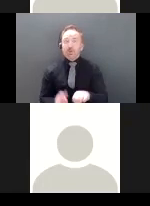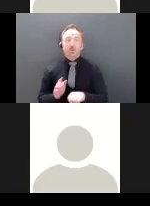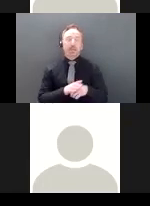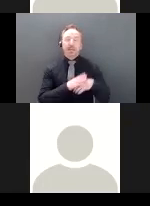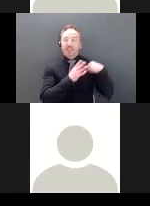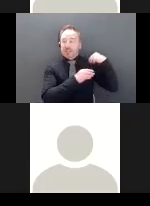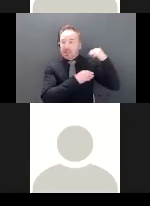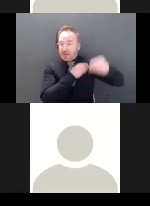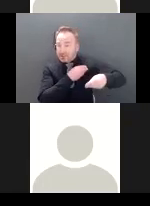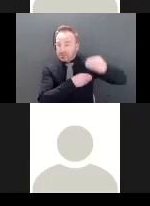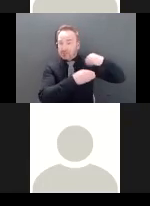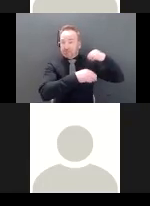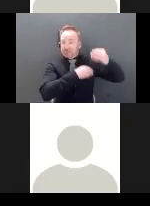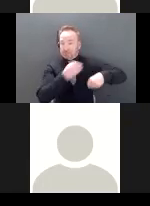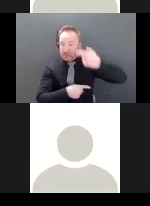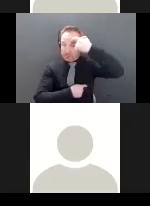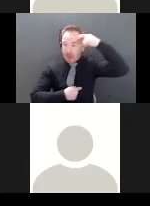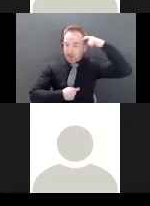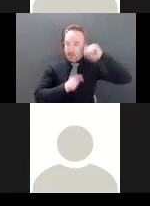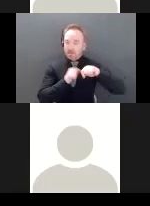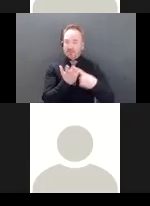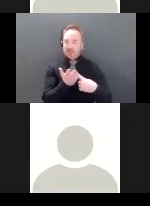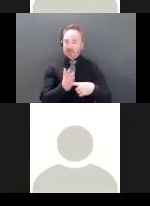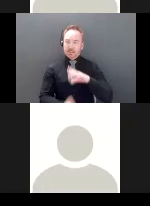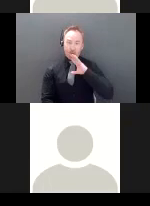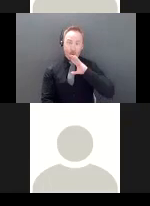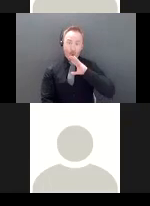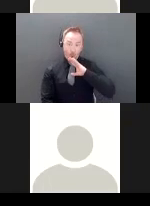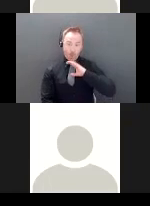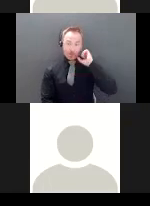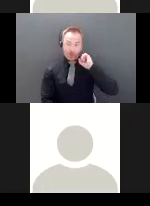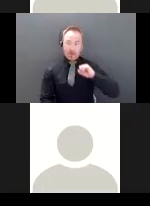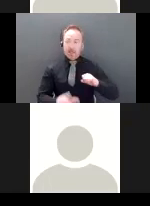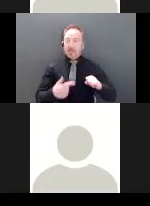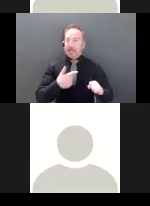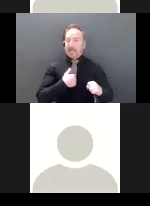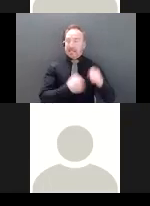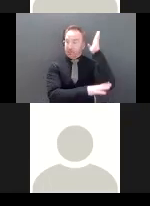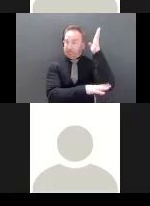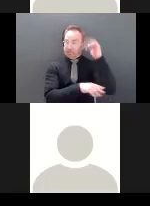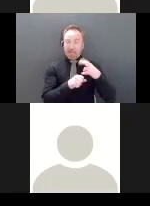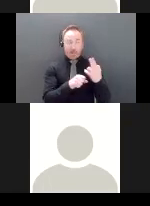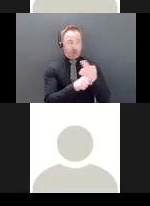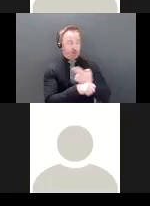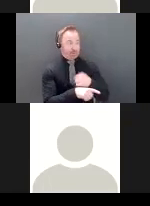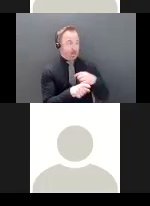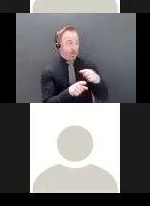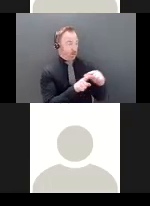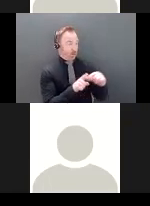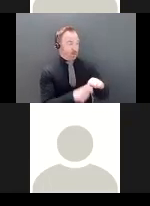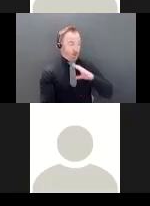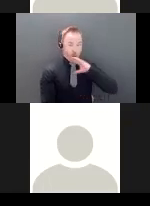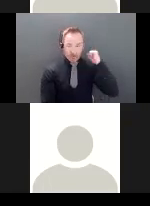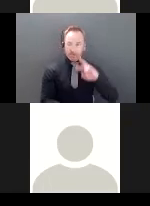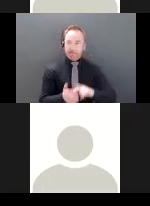intergenerational trauma. When we're talking about older, as I am during the presentation today, I'm really talking about age 55